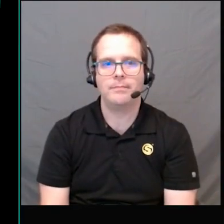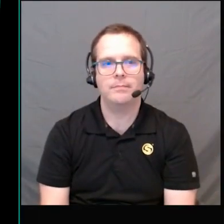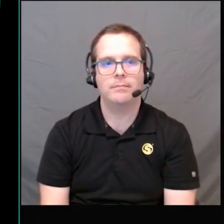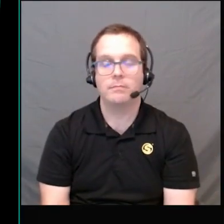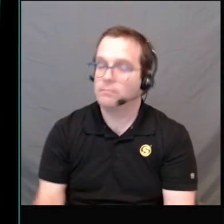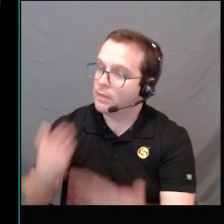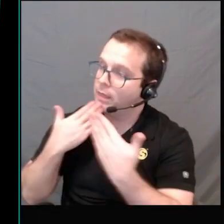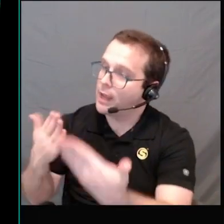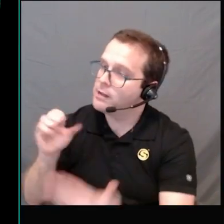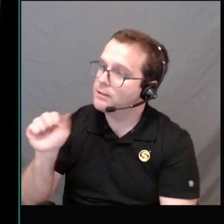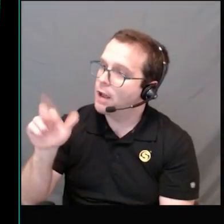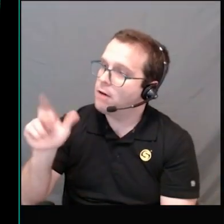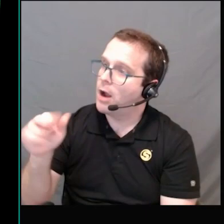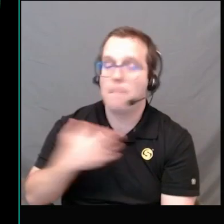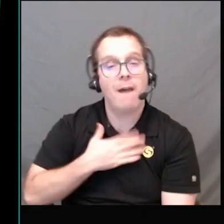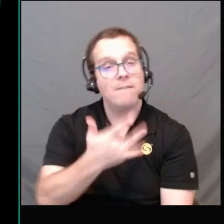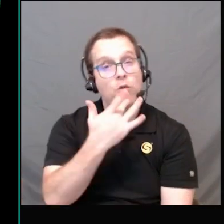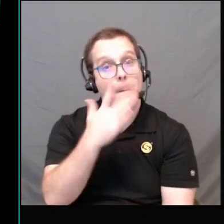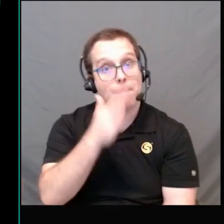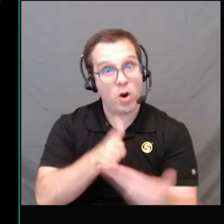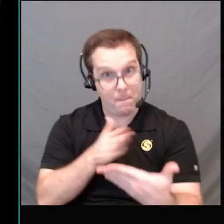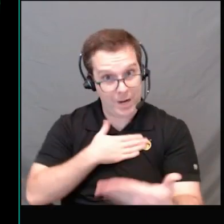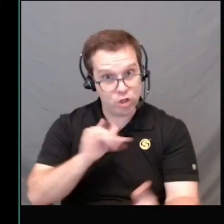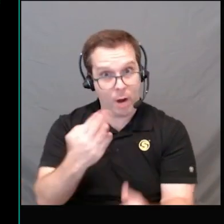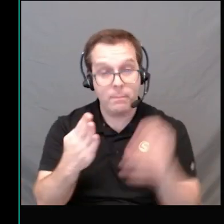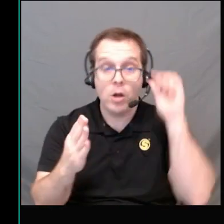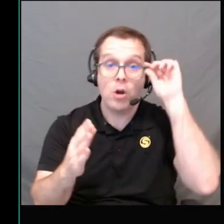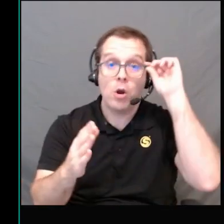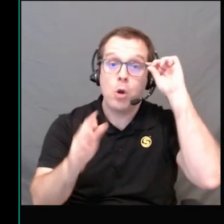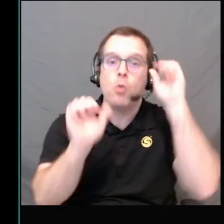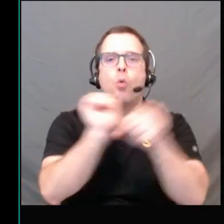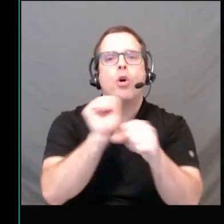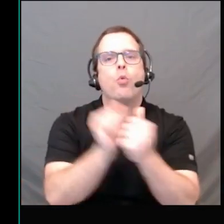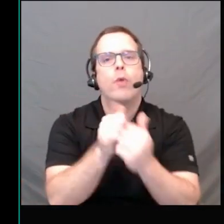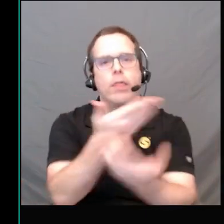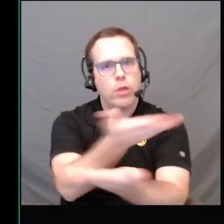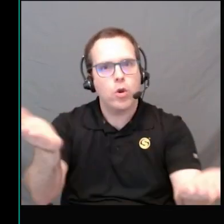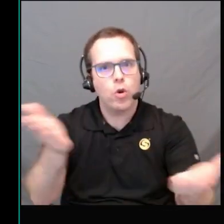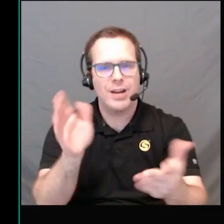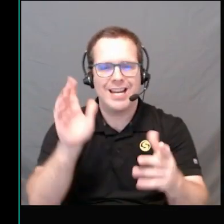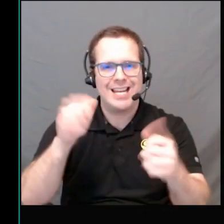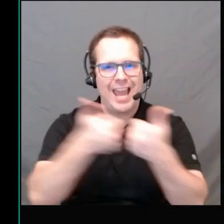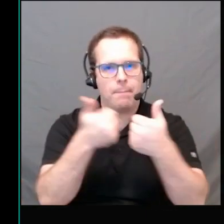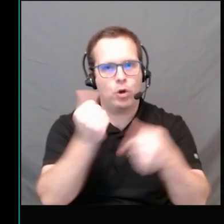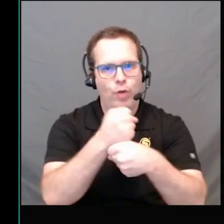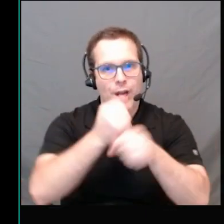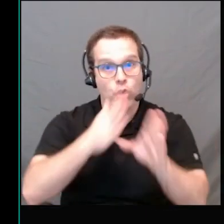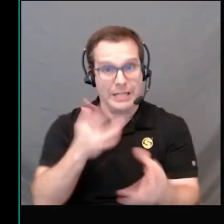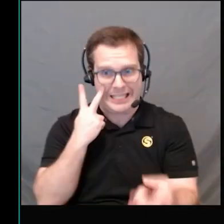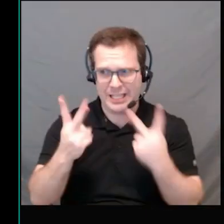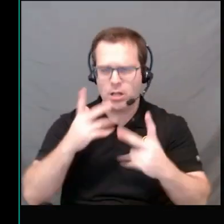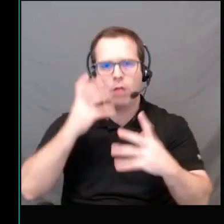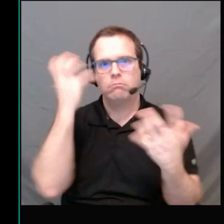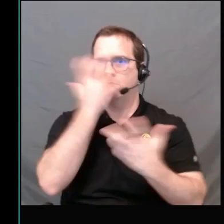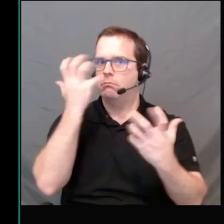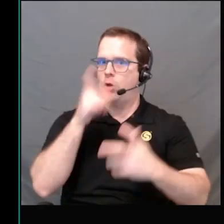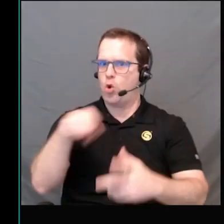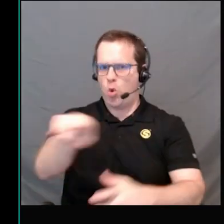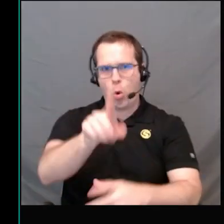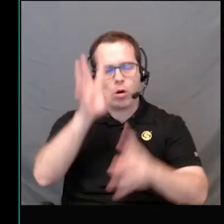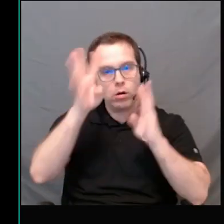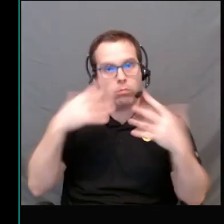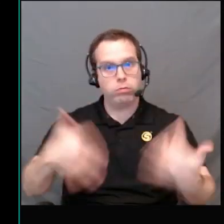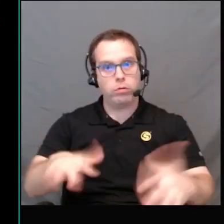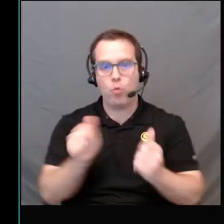Thanks, Sarah. My favorite part of my job is working with game creators like yourselves, seeing the amazing creative things you do with the technologies and services